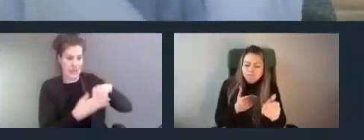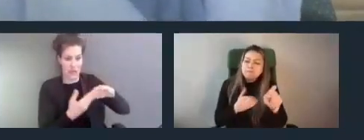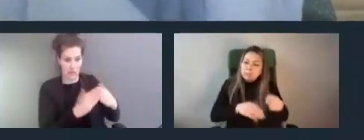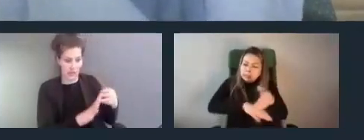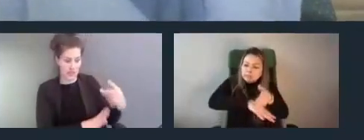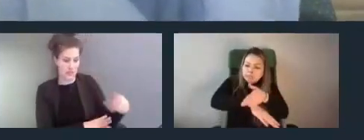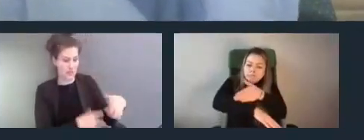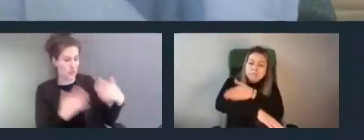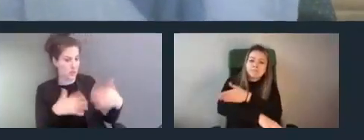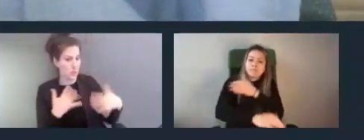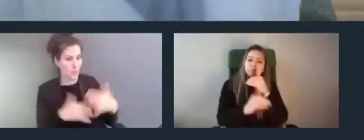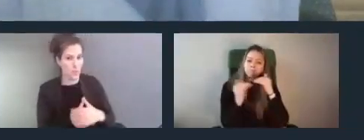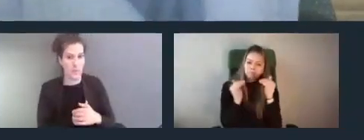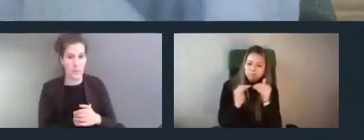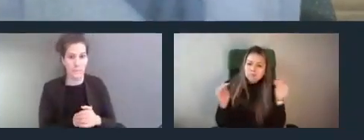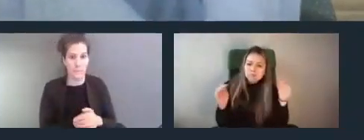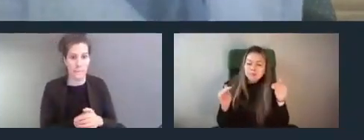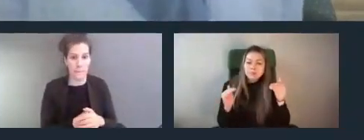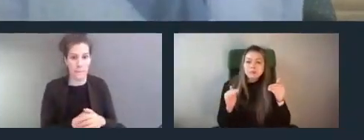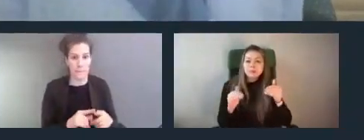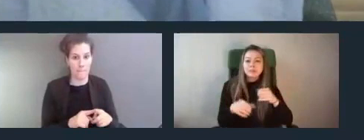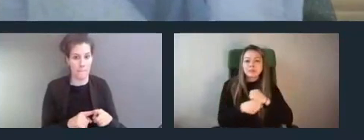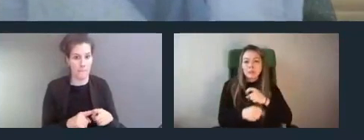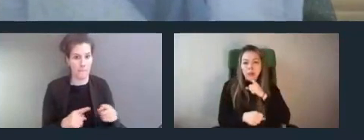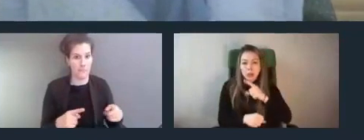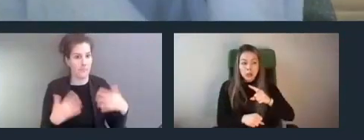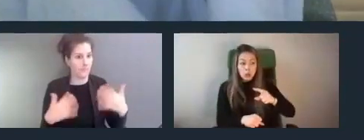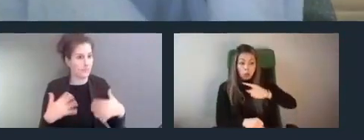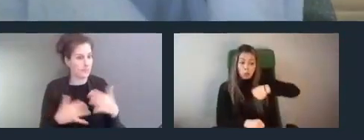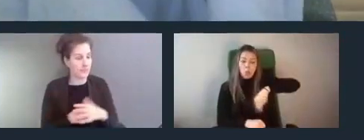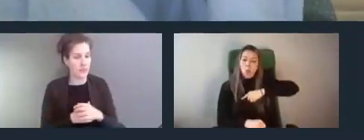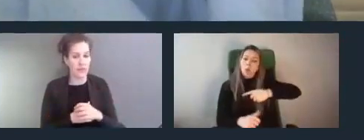reconcile, and to make sure that we're taking the necessary action